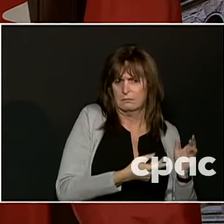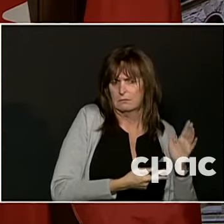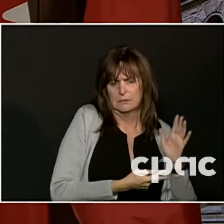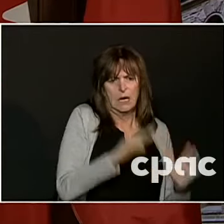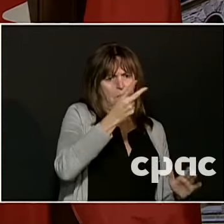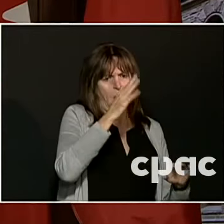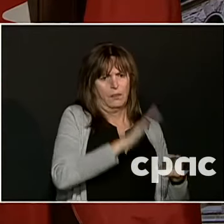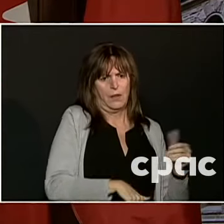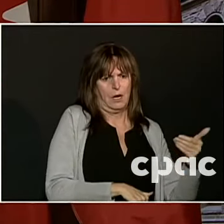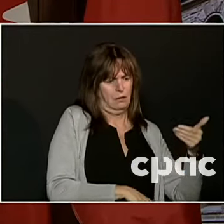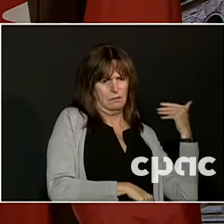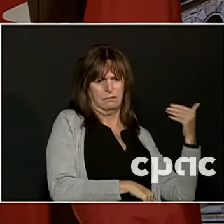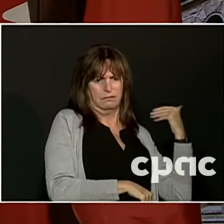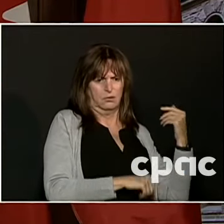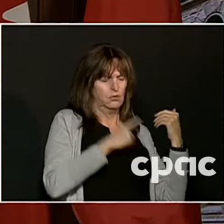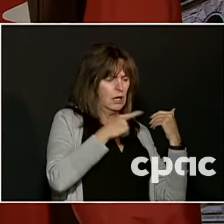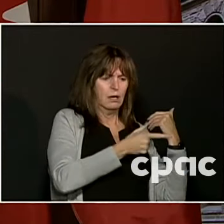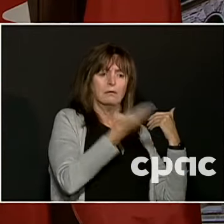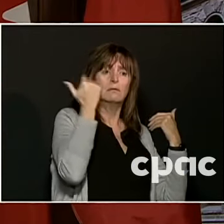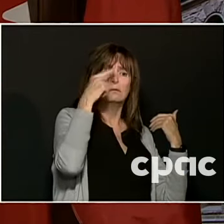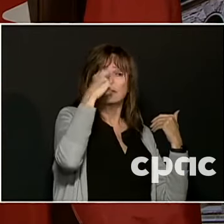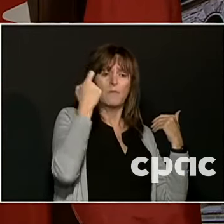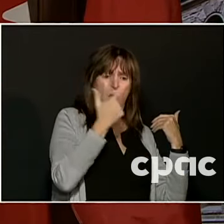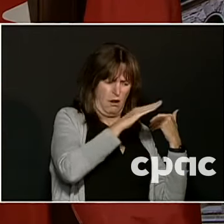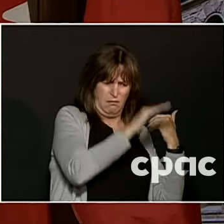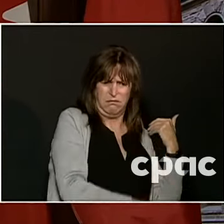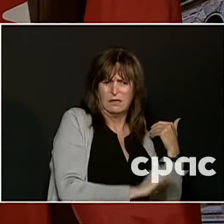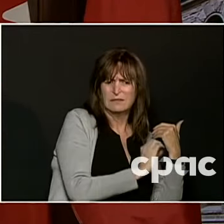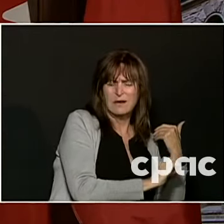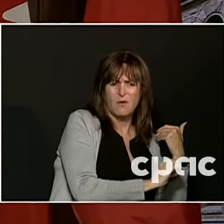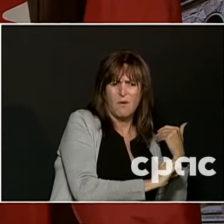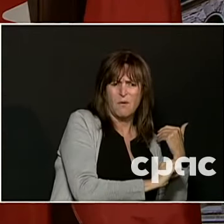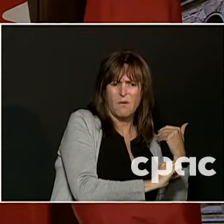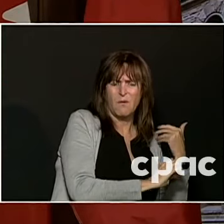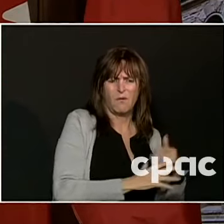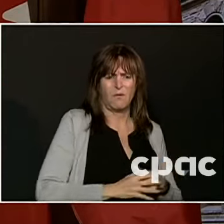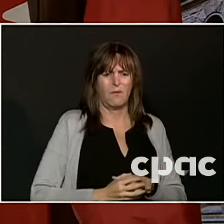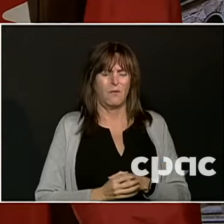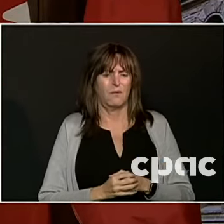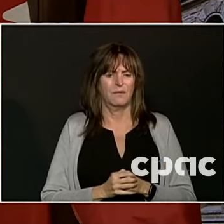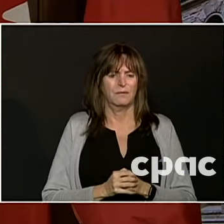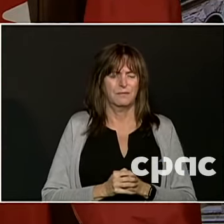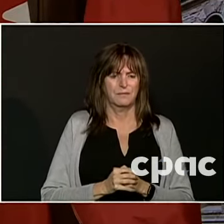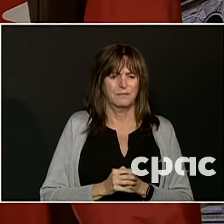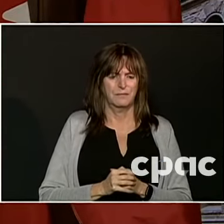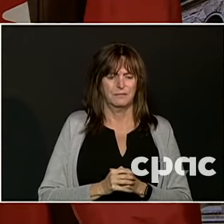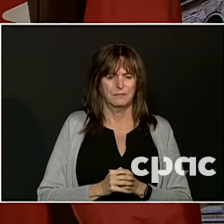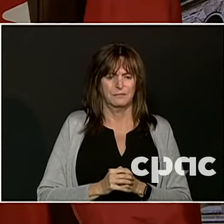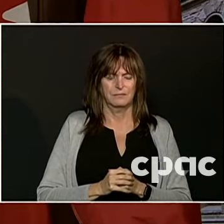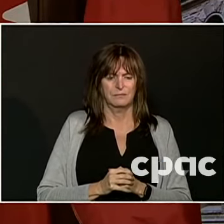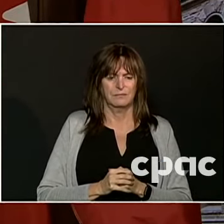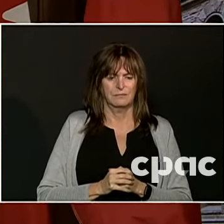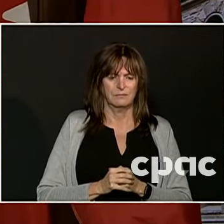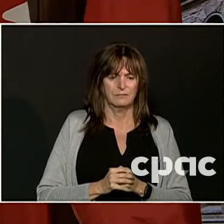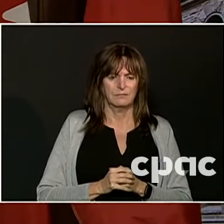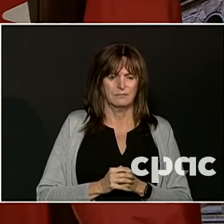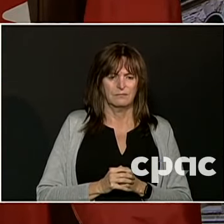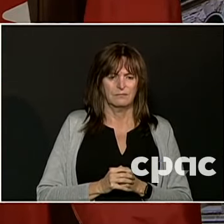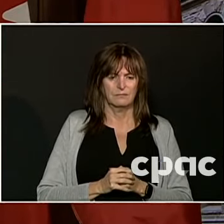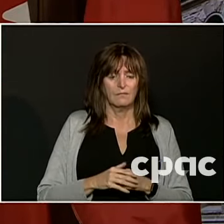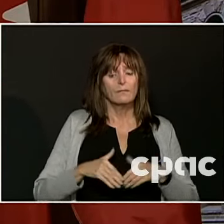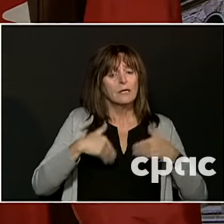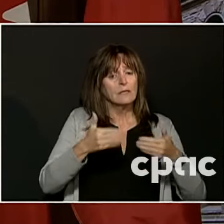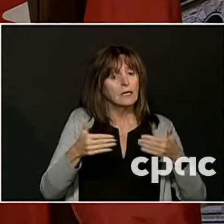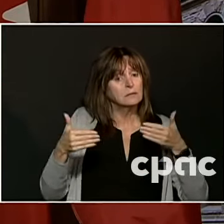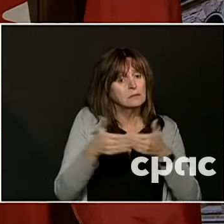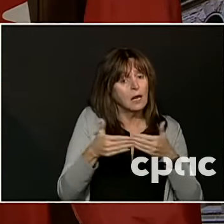So significant growth here in the percent positivity. And if you go to the percent of tests processed within 2 days